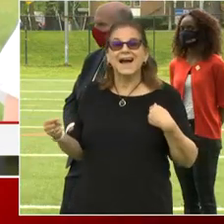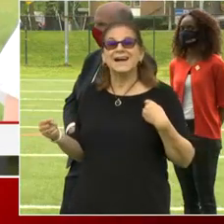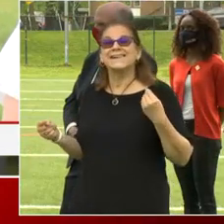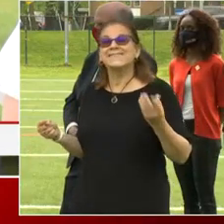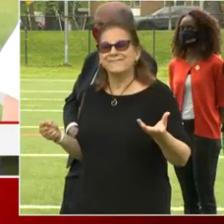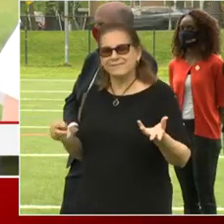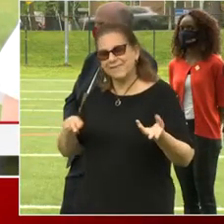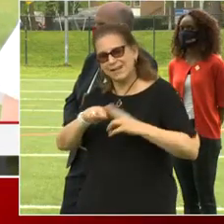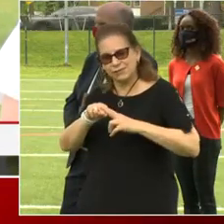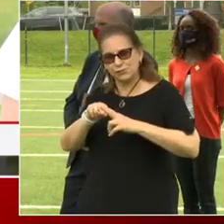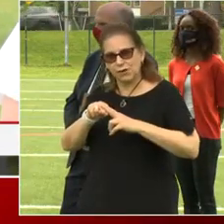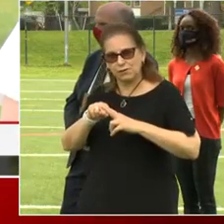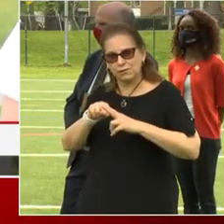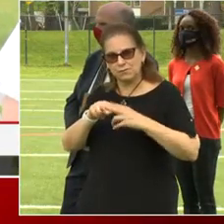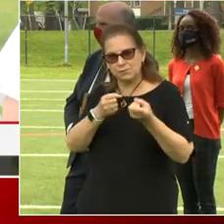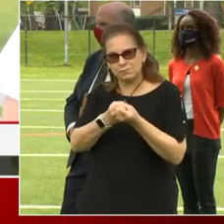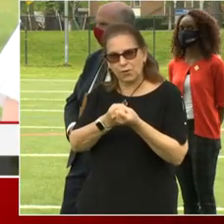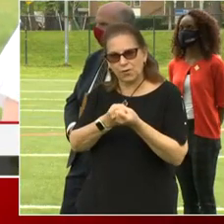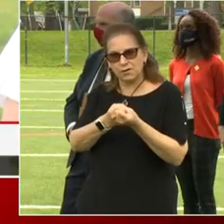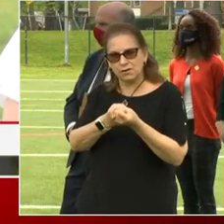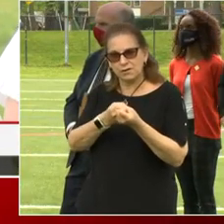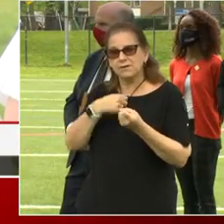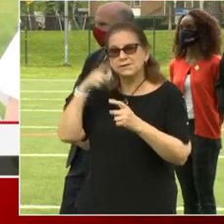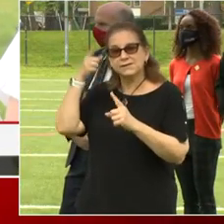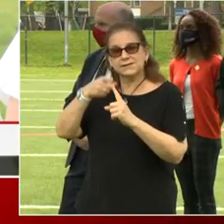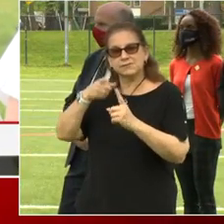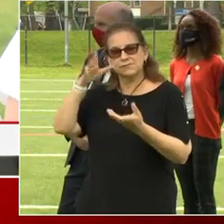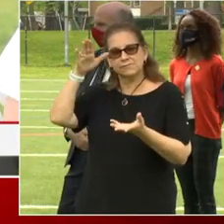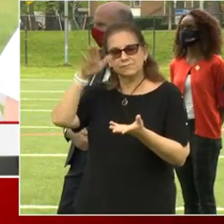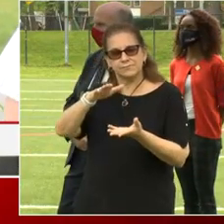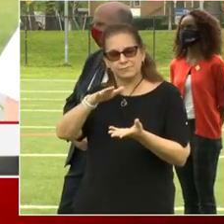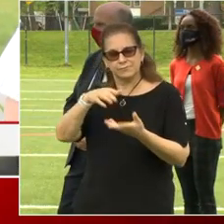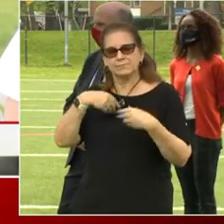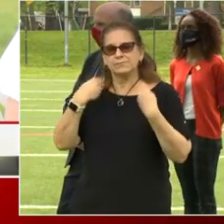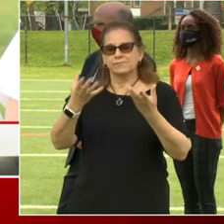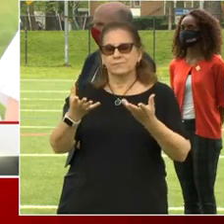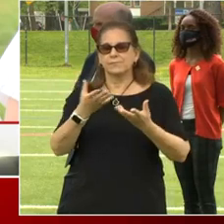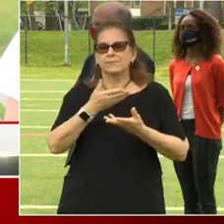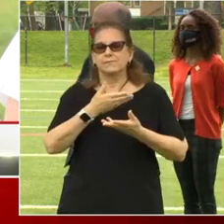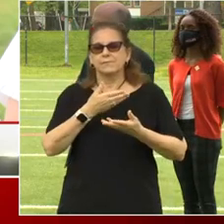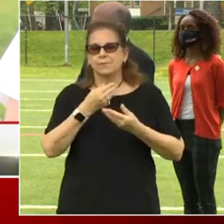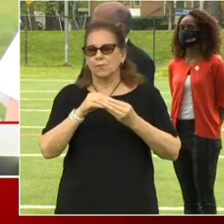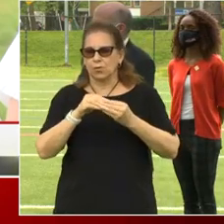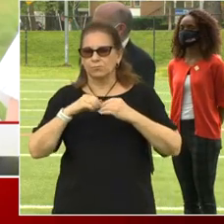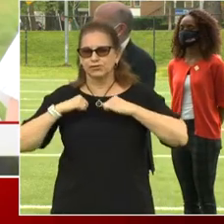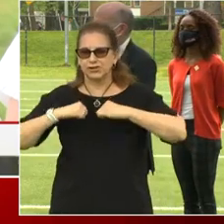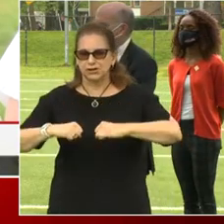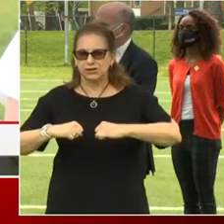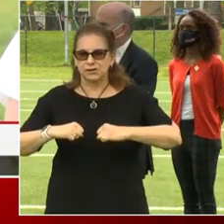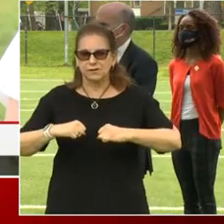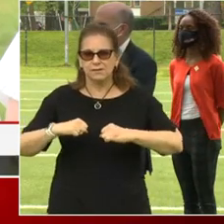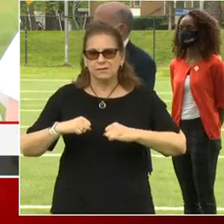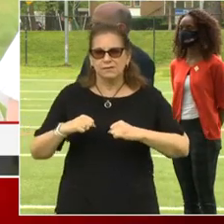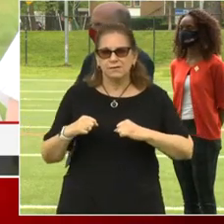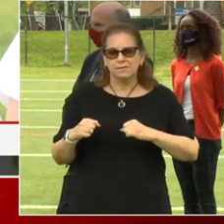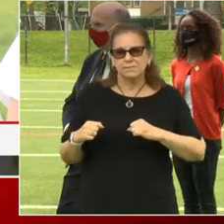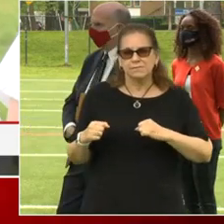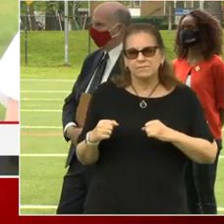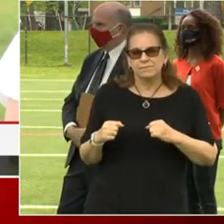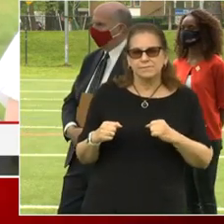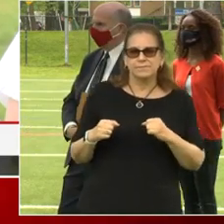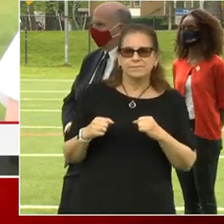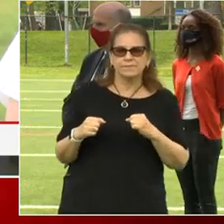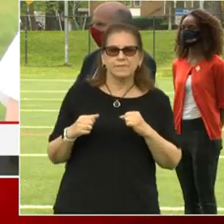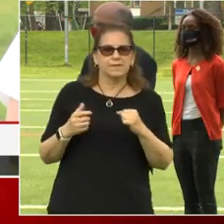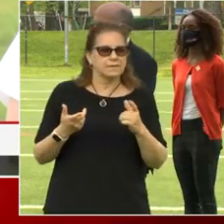extra, that's what we intend to do. We intend to give them extra support in the form of law enforcement resources, but